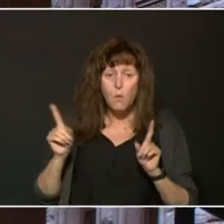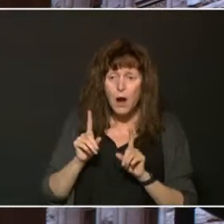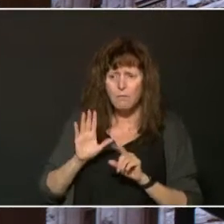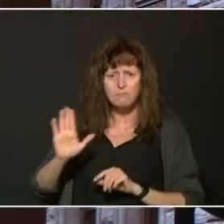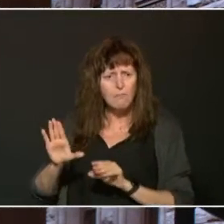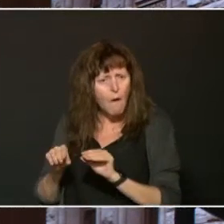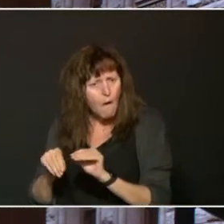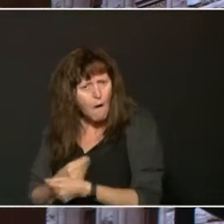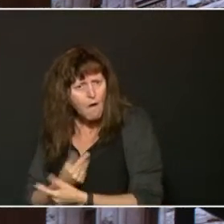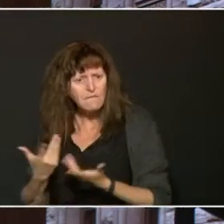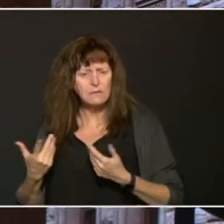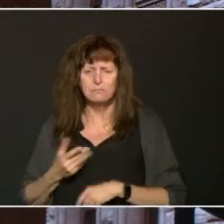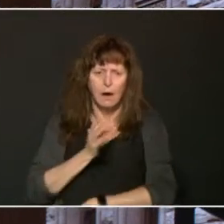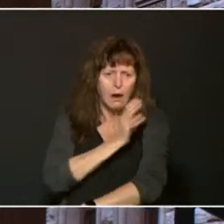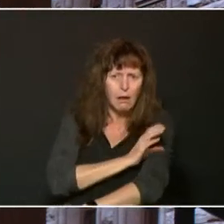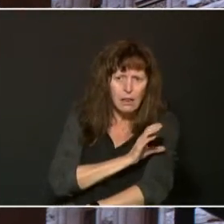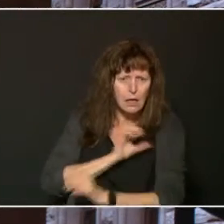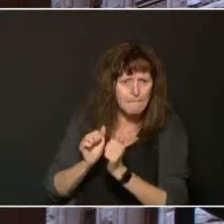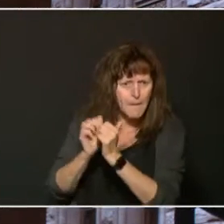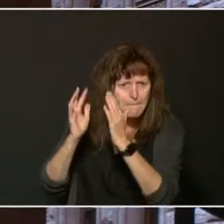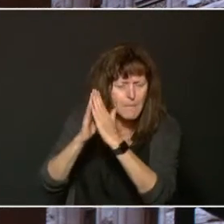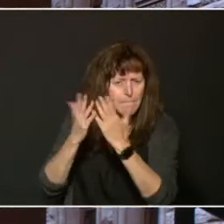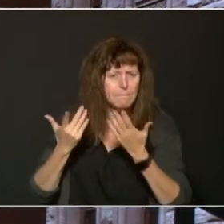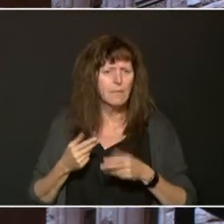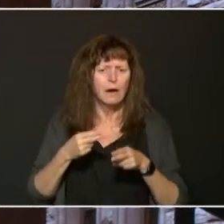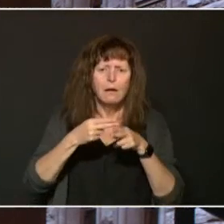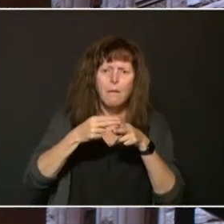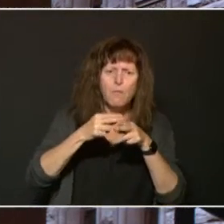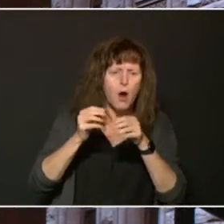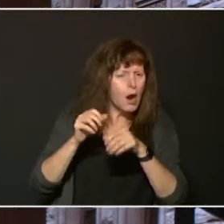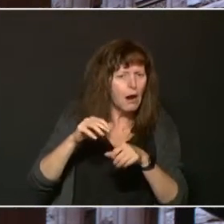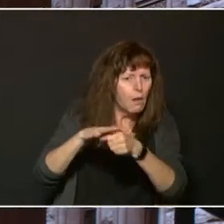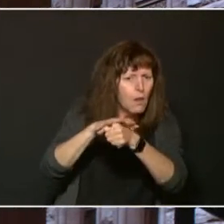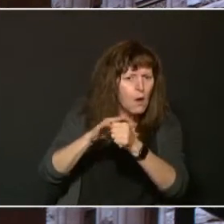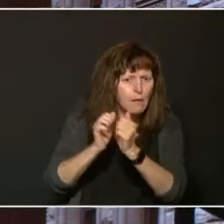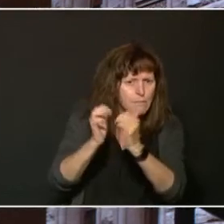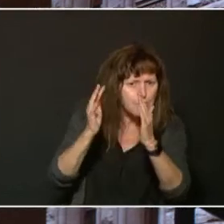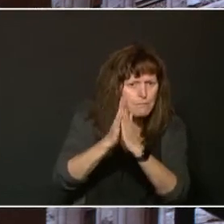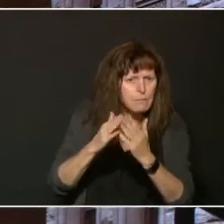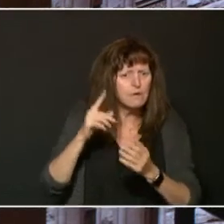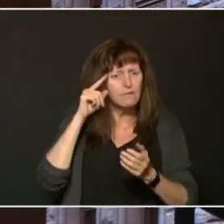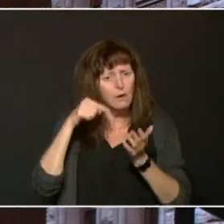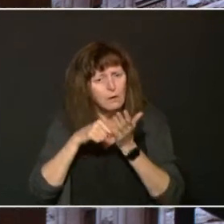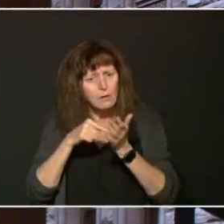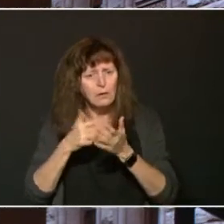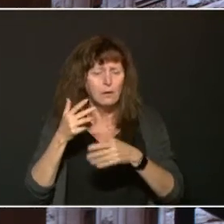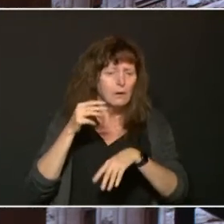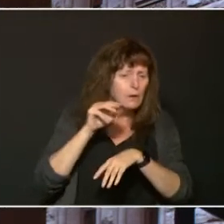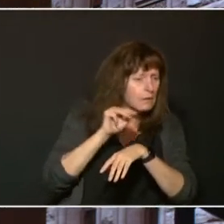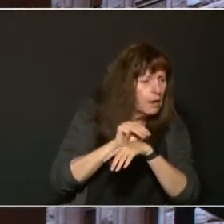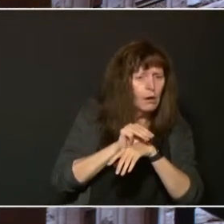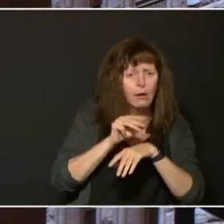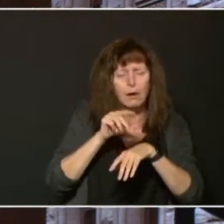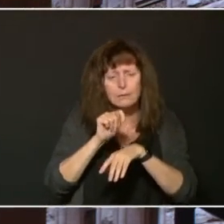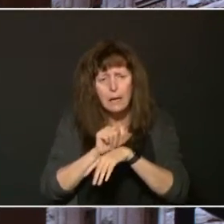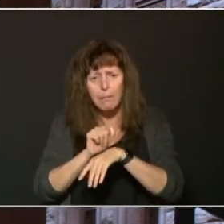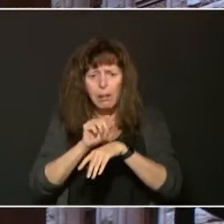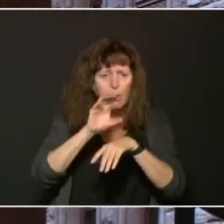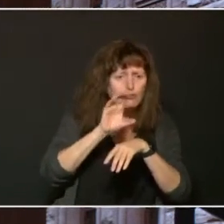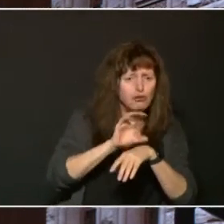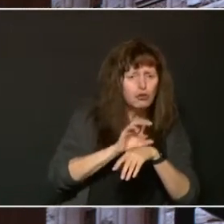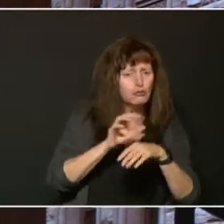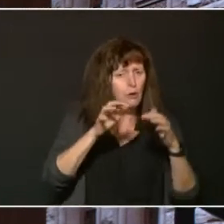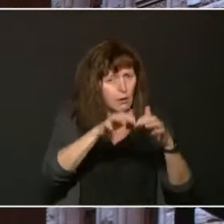and temporary locations such as arenas, mosques, temples, churches, in efforts to make it easier for Ontarians to